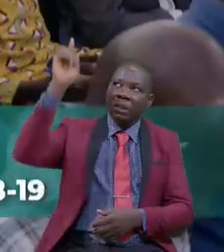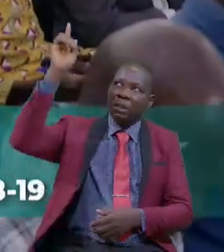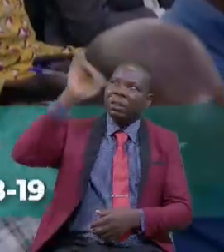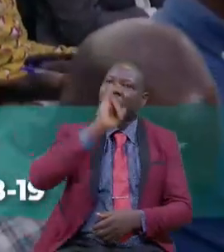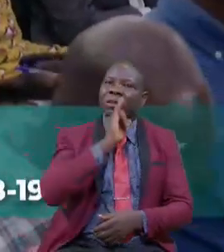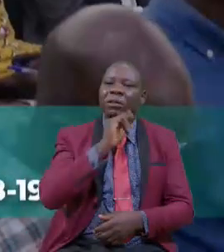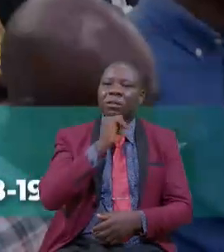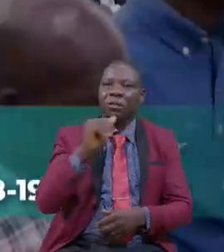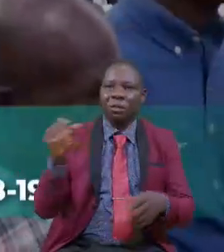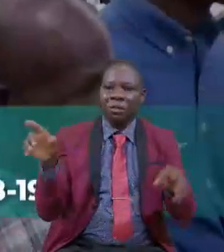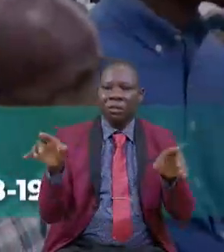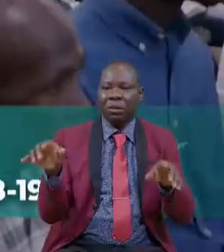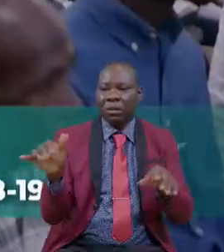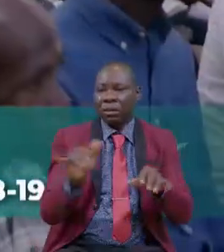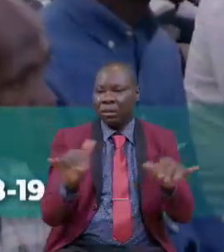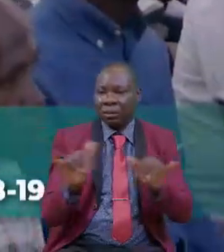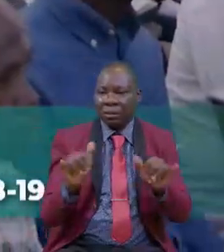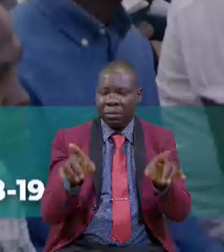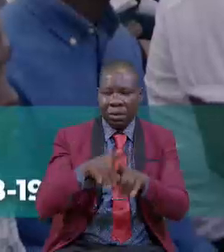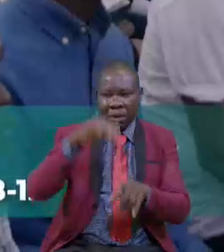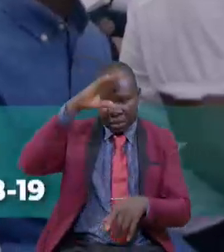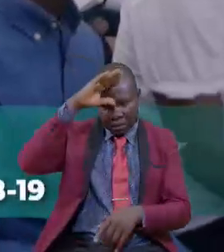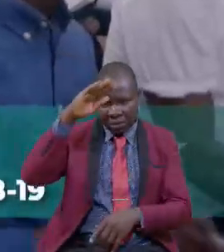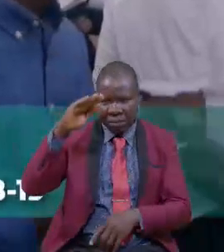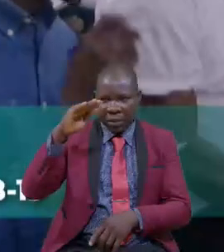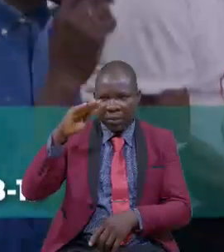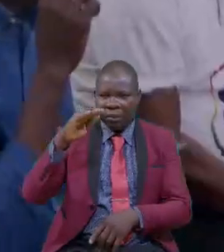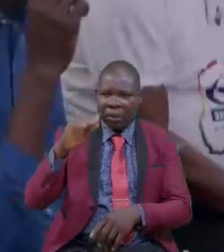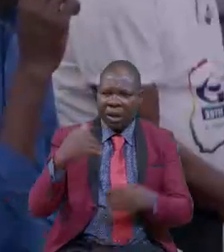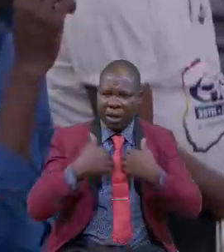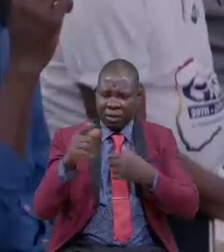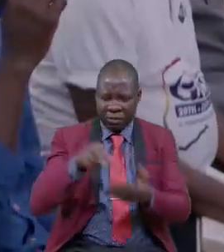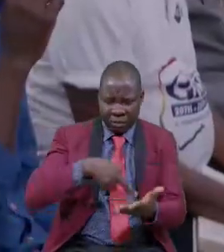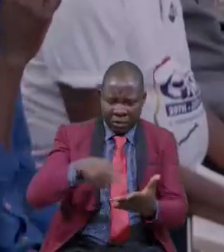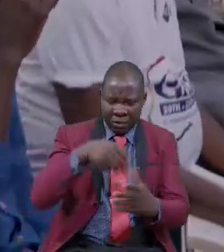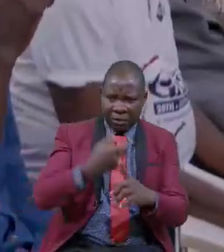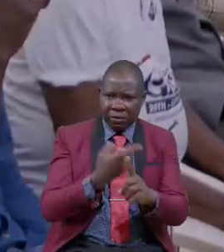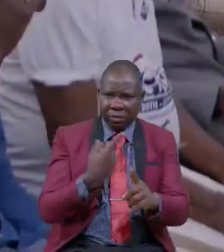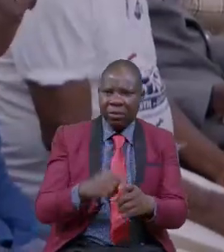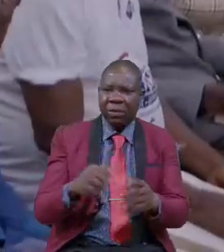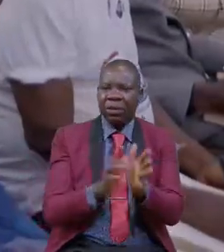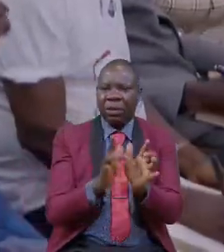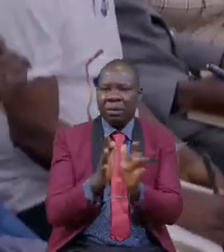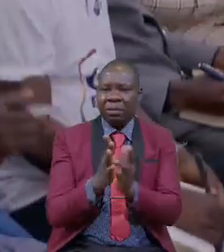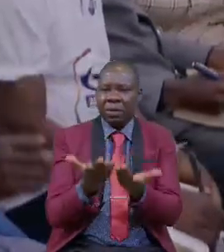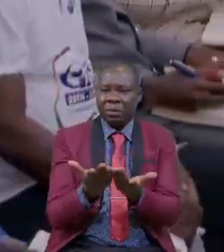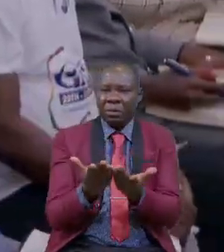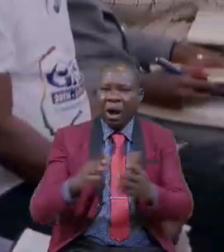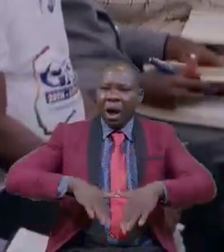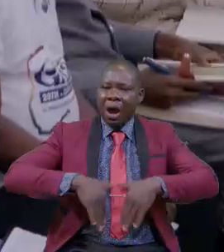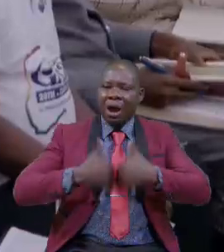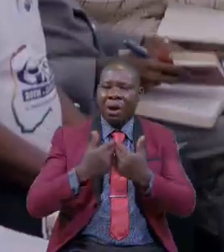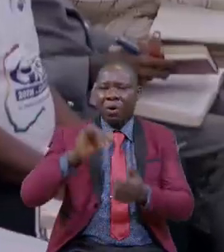Bible how Jacob and Esau reconciled?